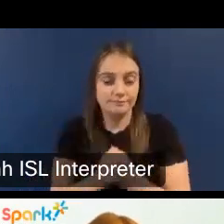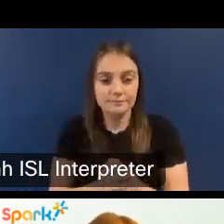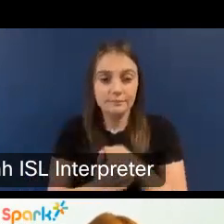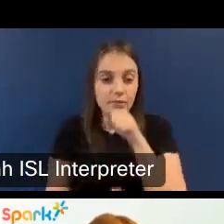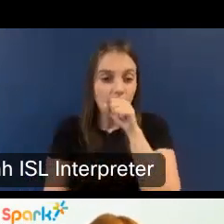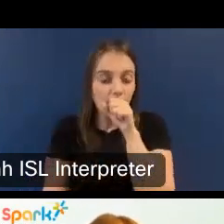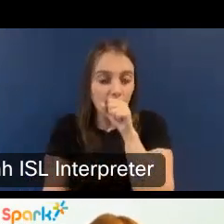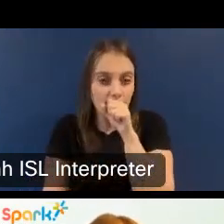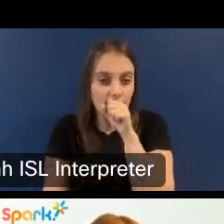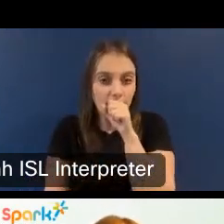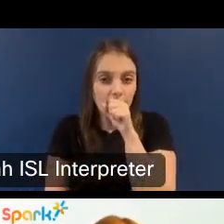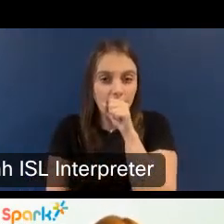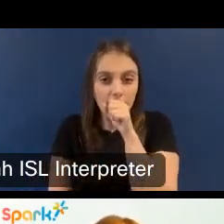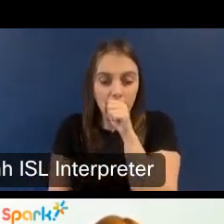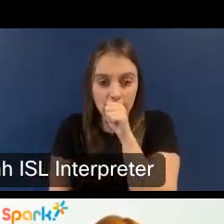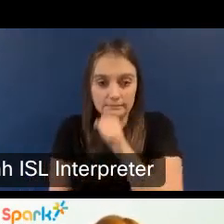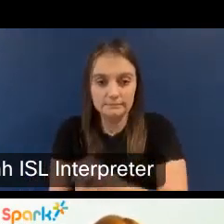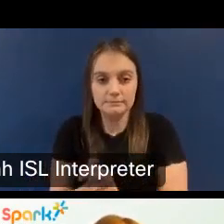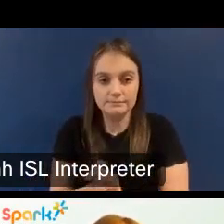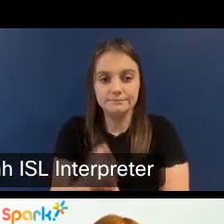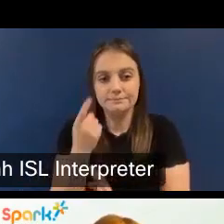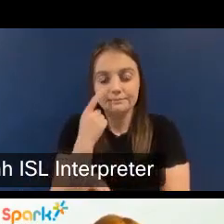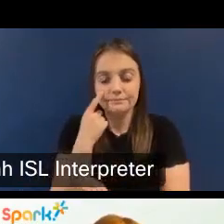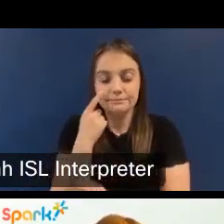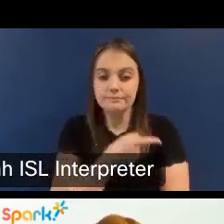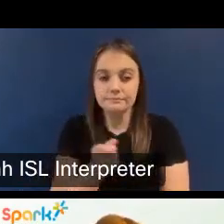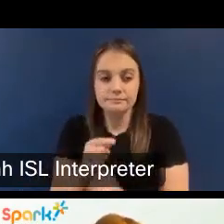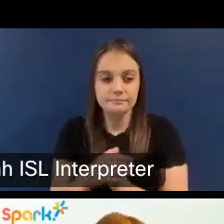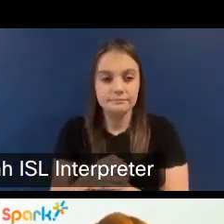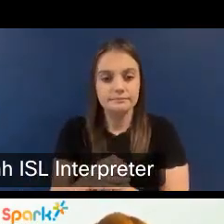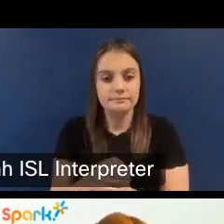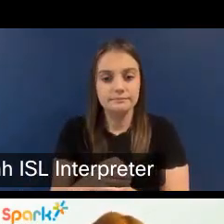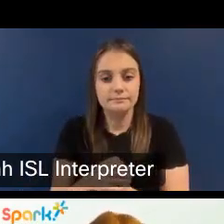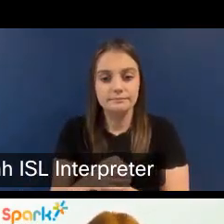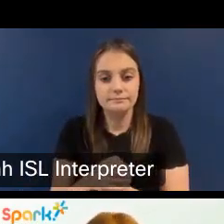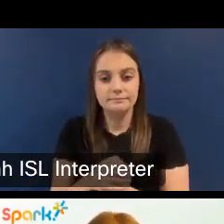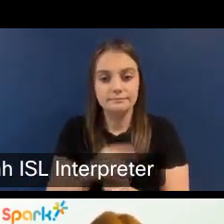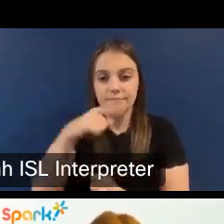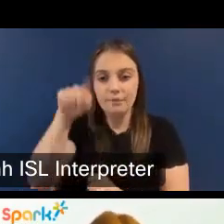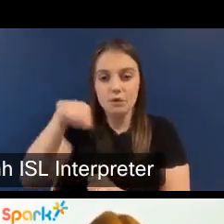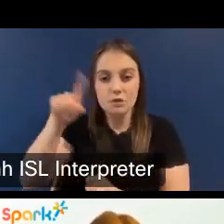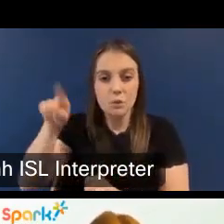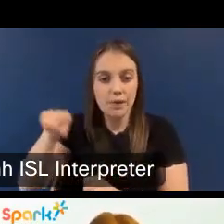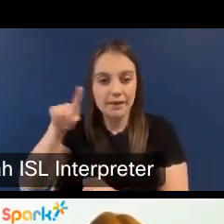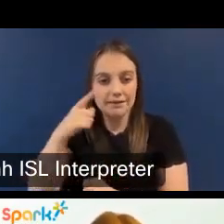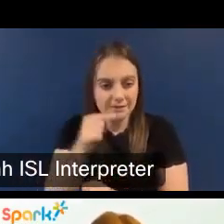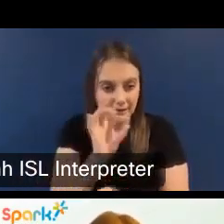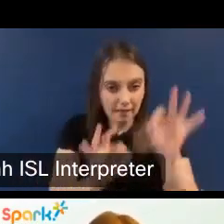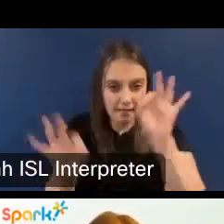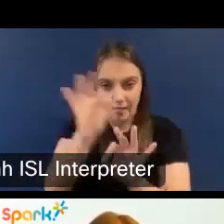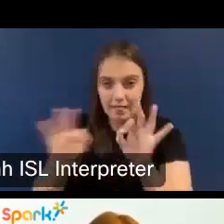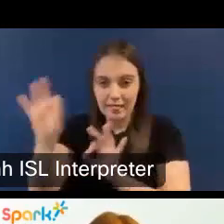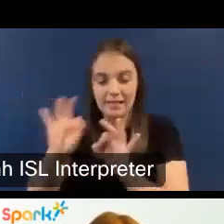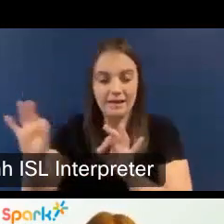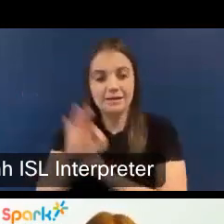next slide. So as you can see there, again, that kind of squiggle of representation of the wicked problem